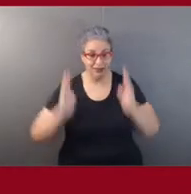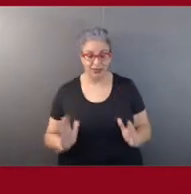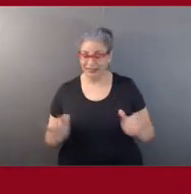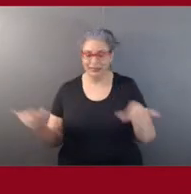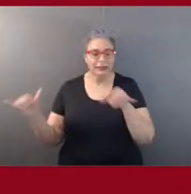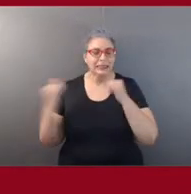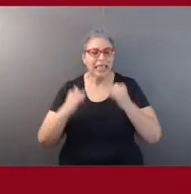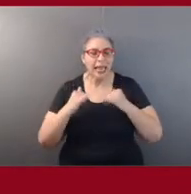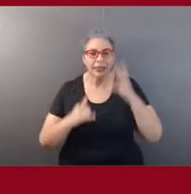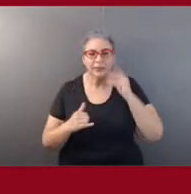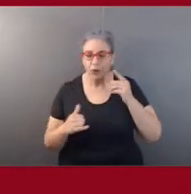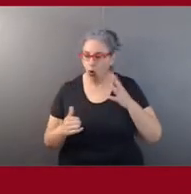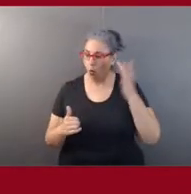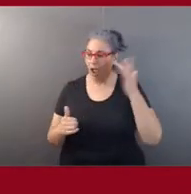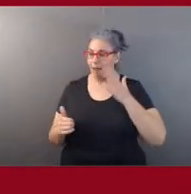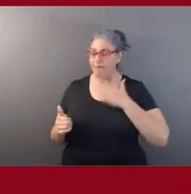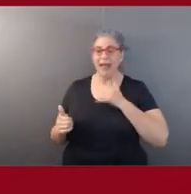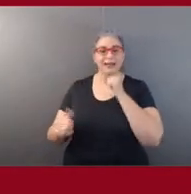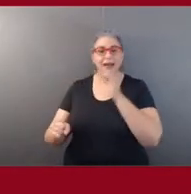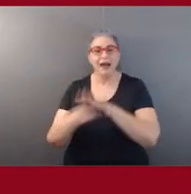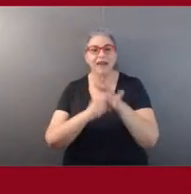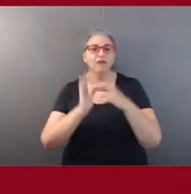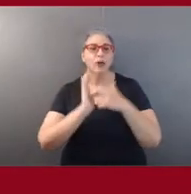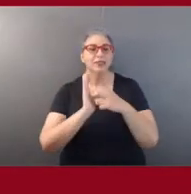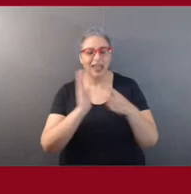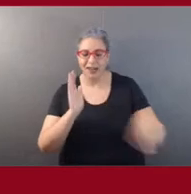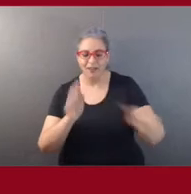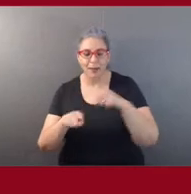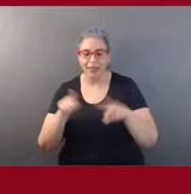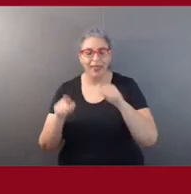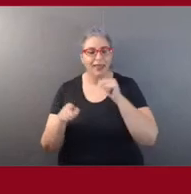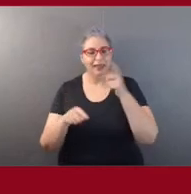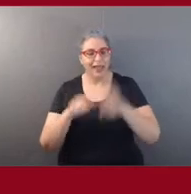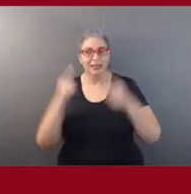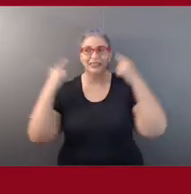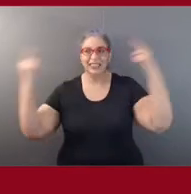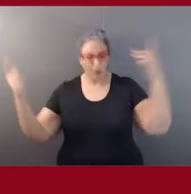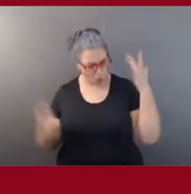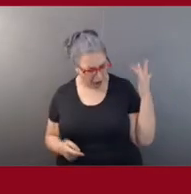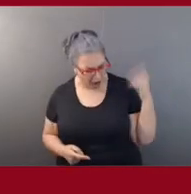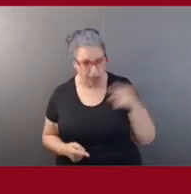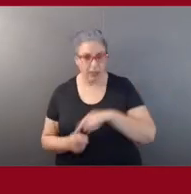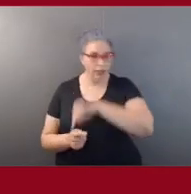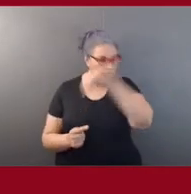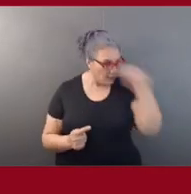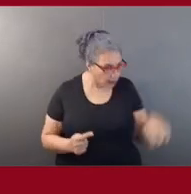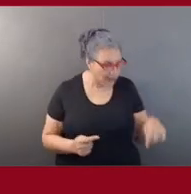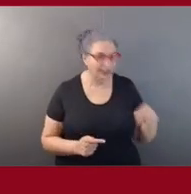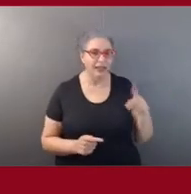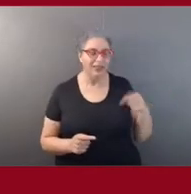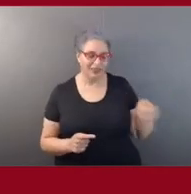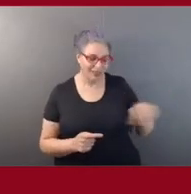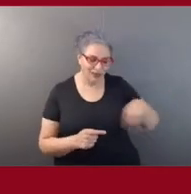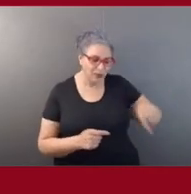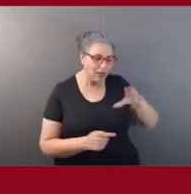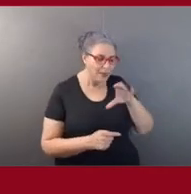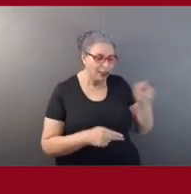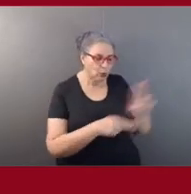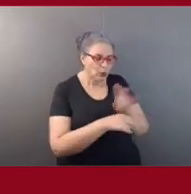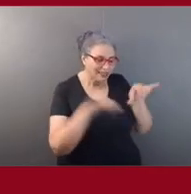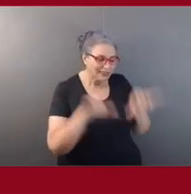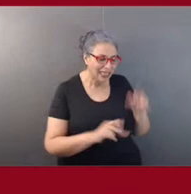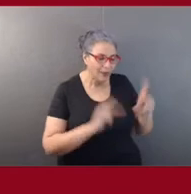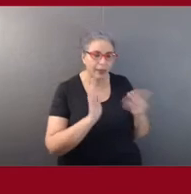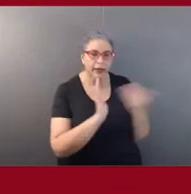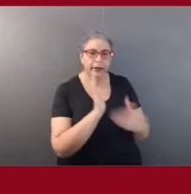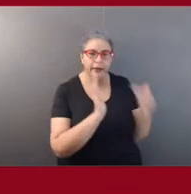is my underrepresented talent not making it through? Why is it so much harder for them? Why do they keep going back to the same people when they know they're going to get the same